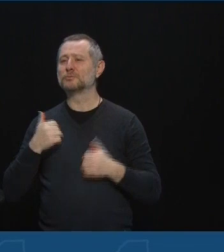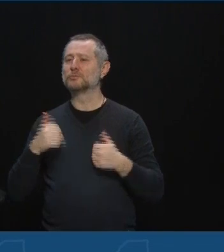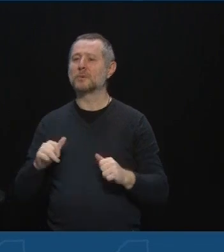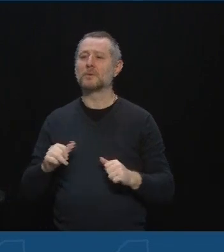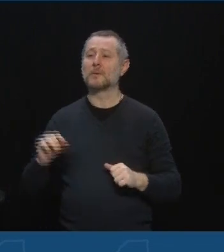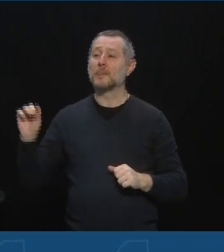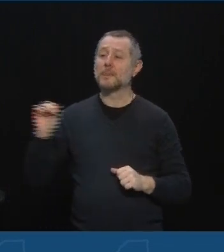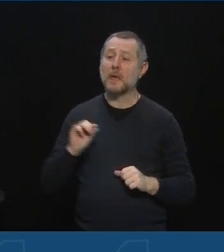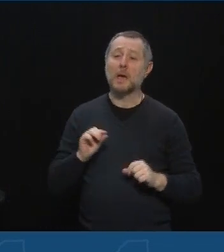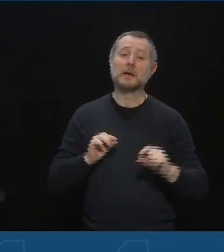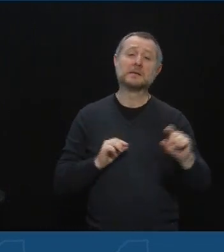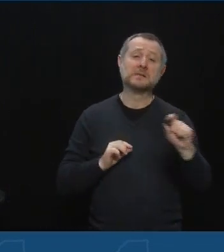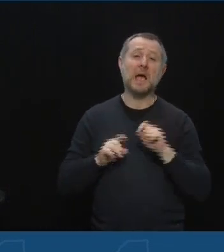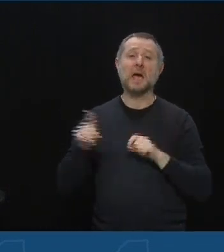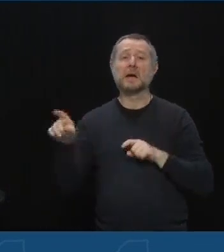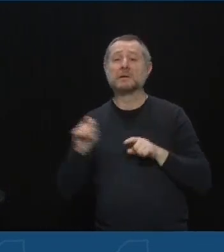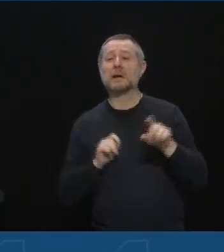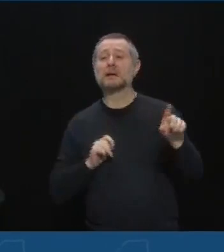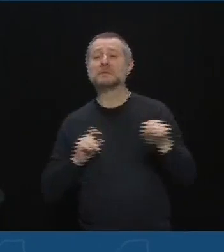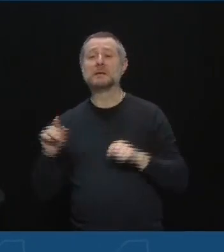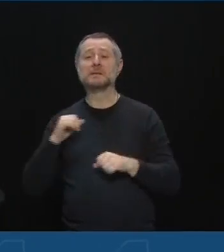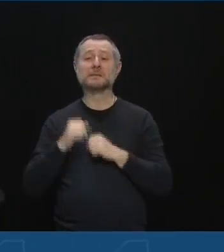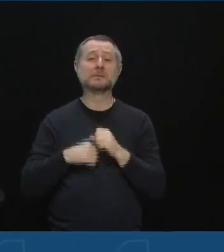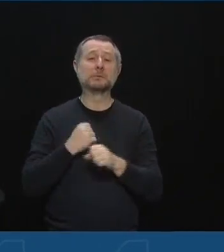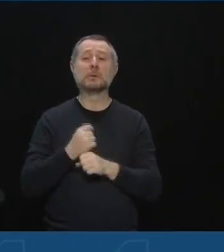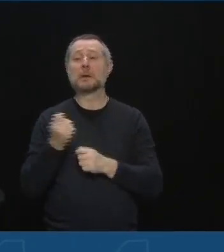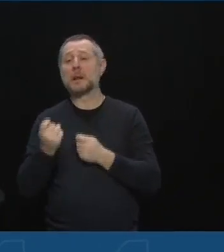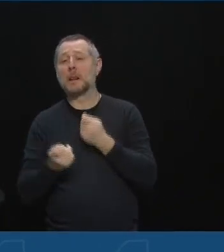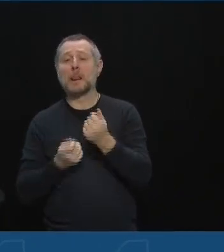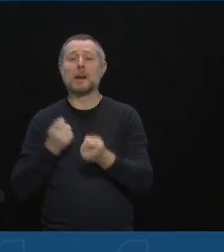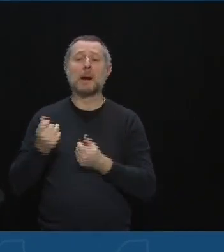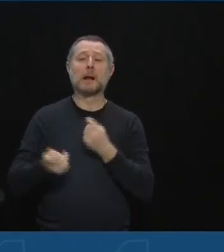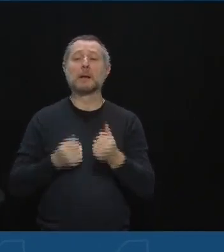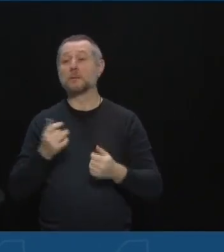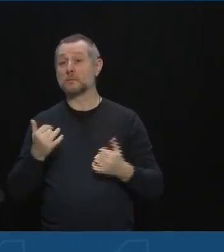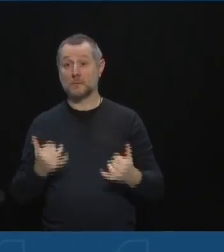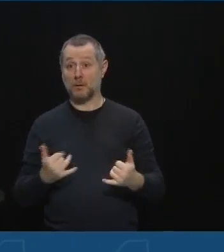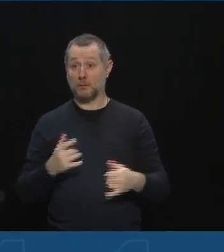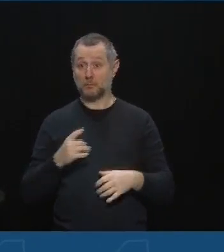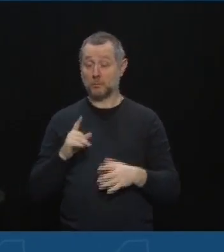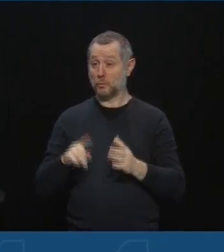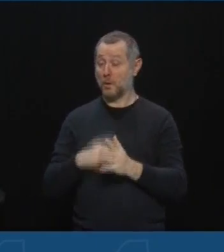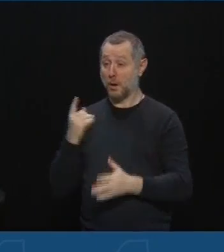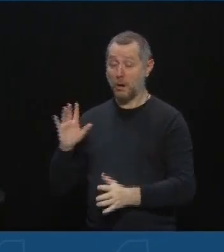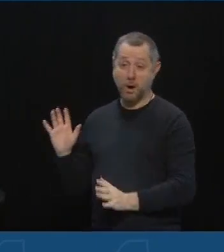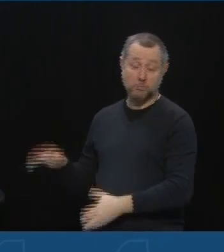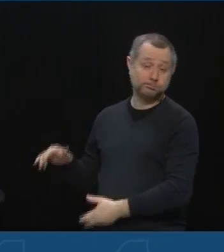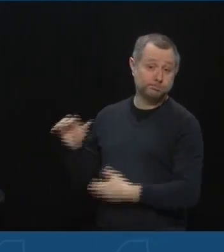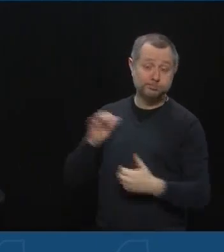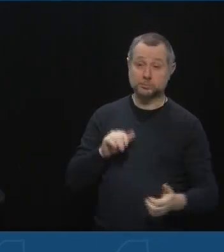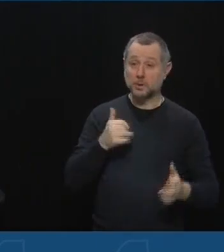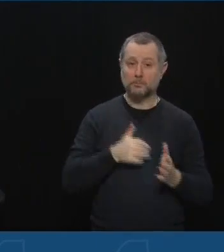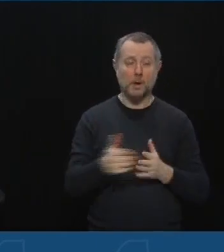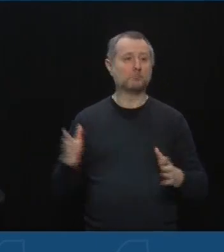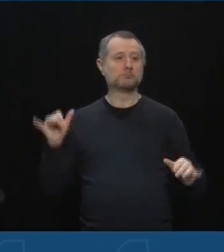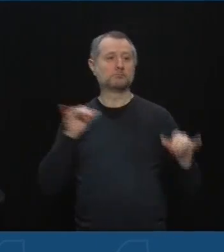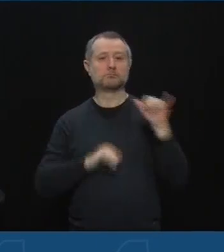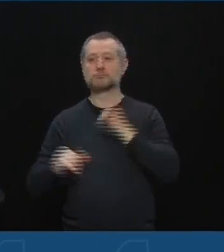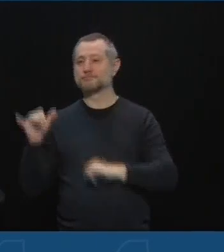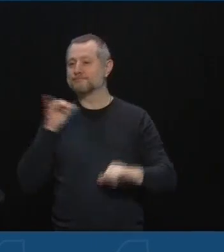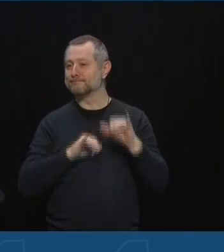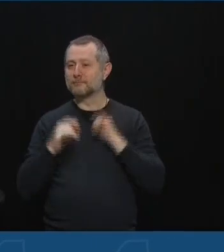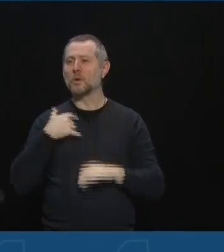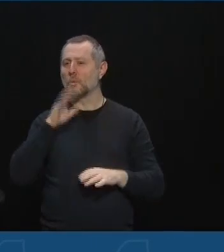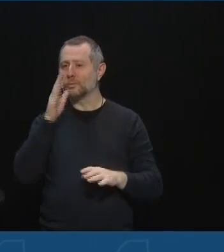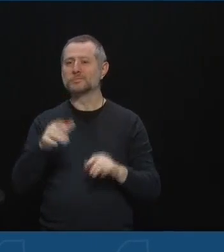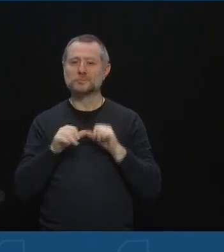grant there. I mean, over maybe 20 years, you can get the impact that you can have with $10 million all at once. I know that, and that is why we're going to continue for our